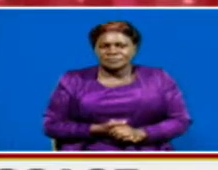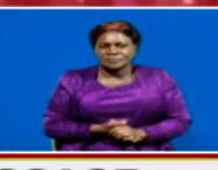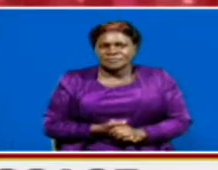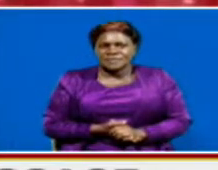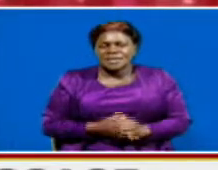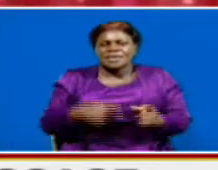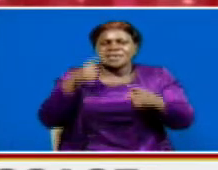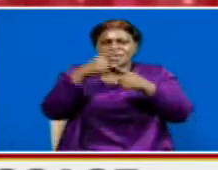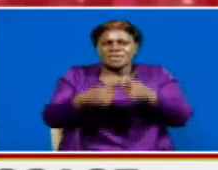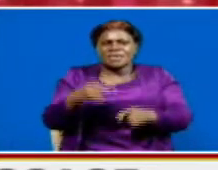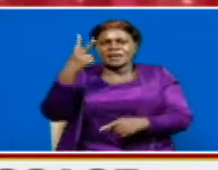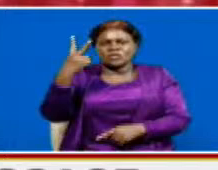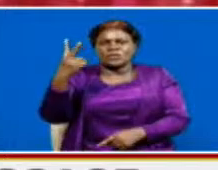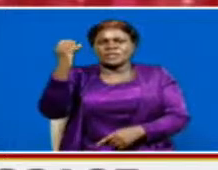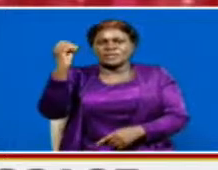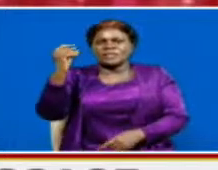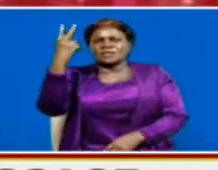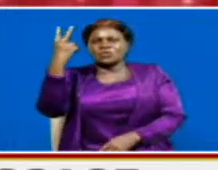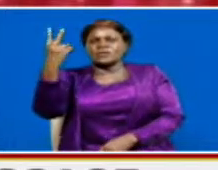mwaka wa